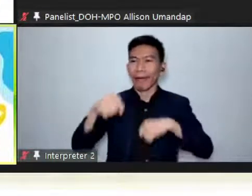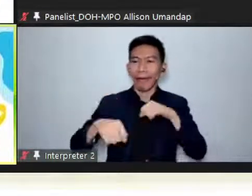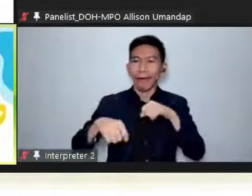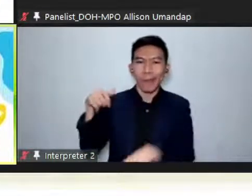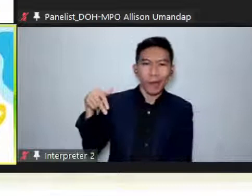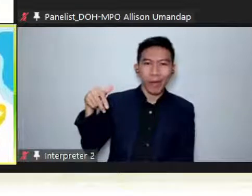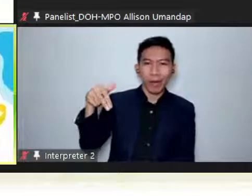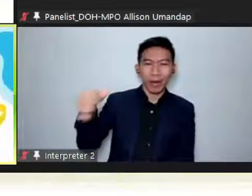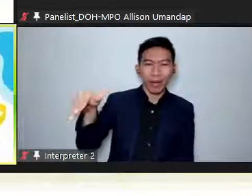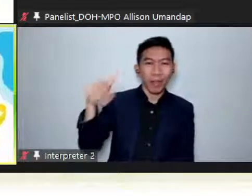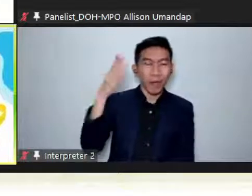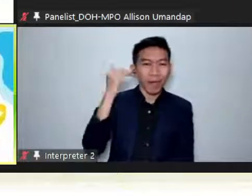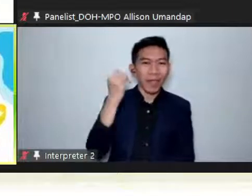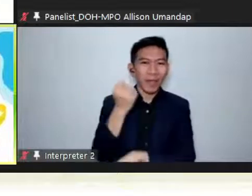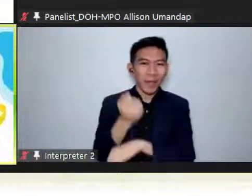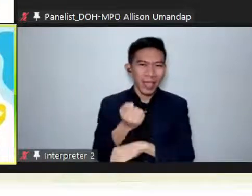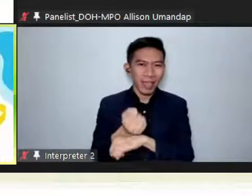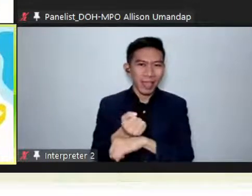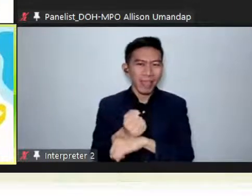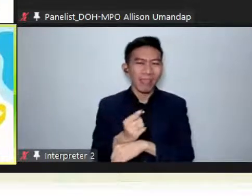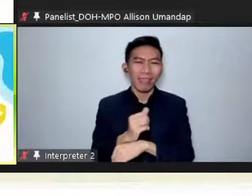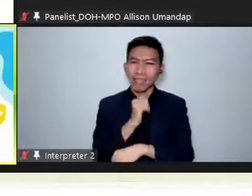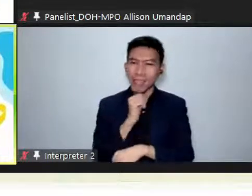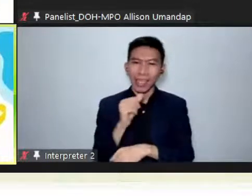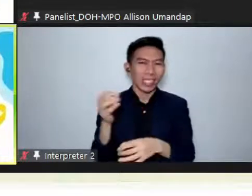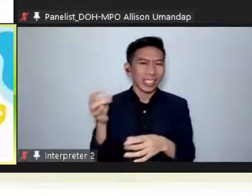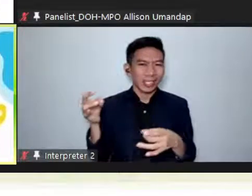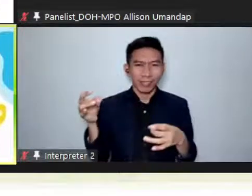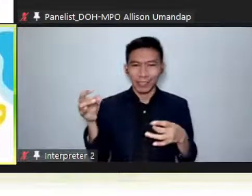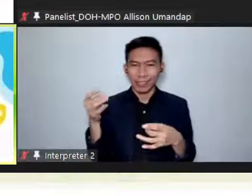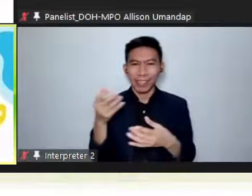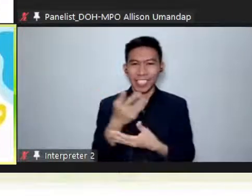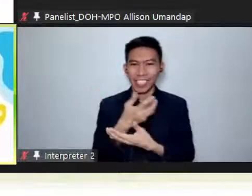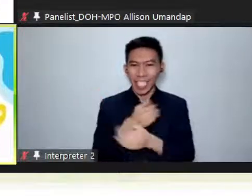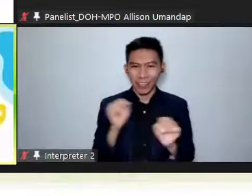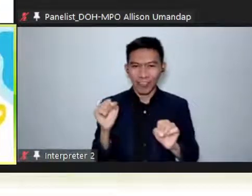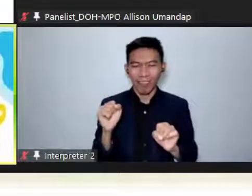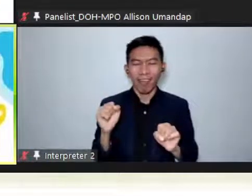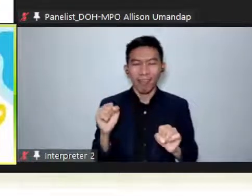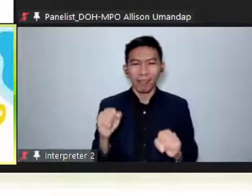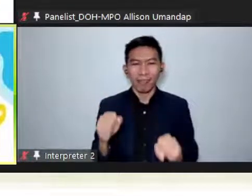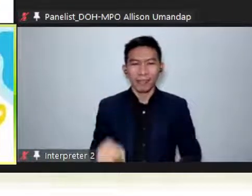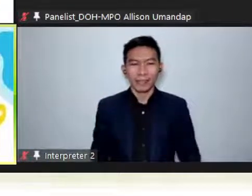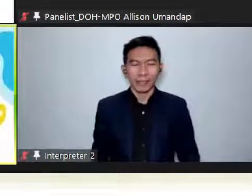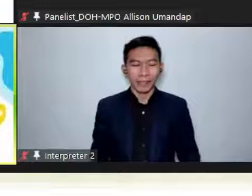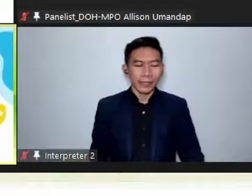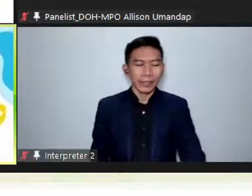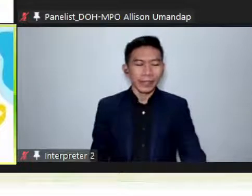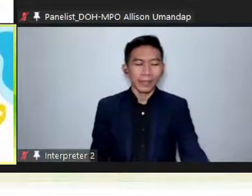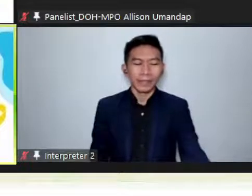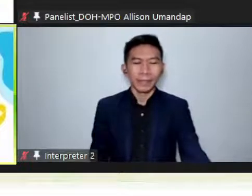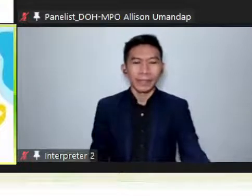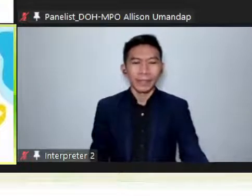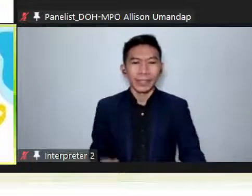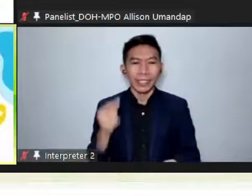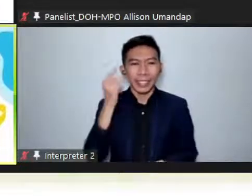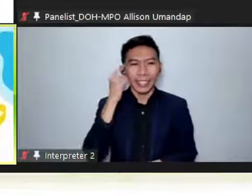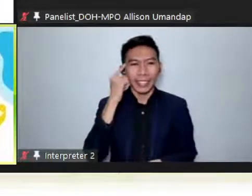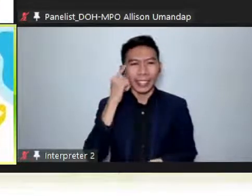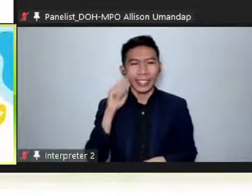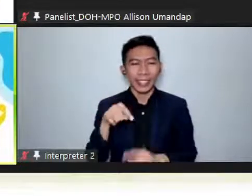difficult to do and so unsafe to do. So I think that's on top of our prevention work